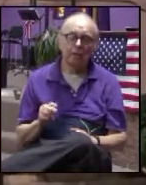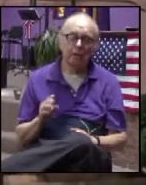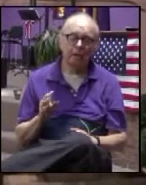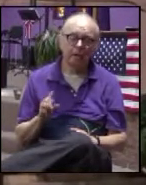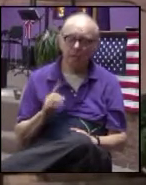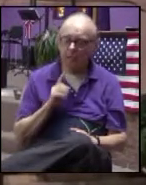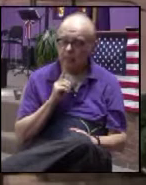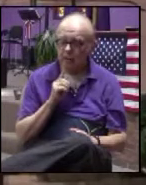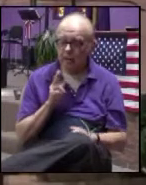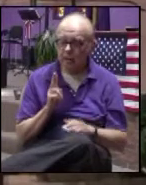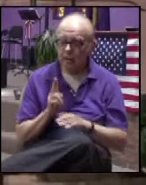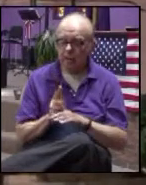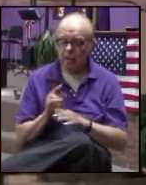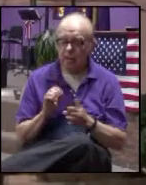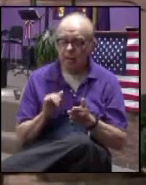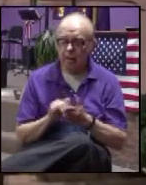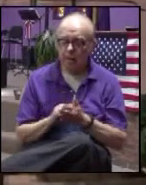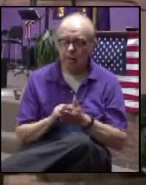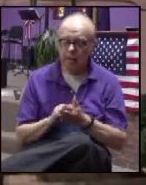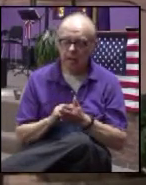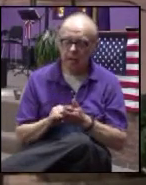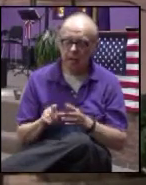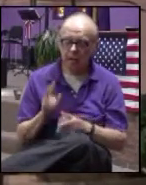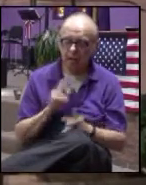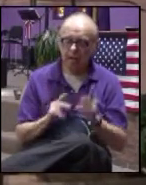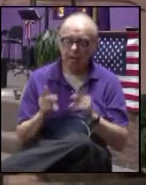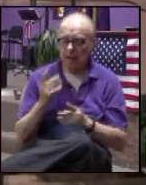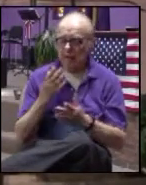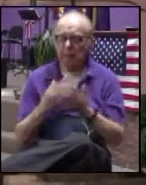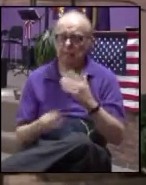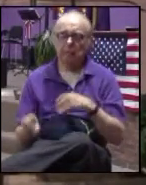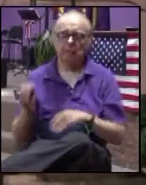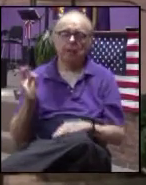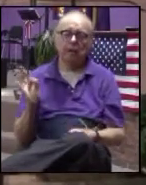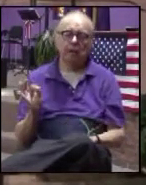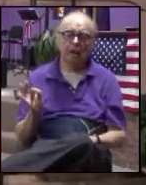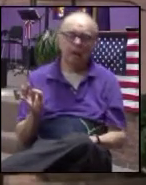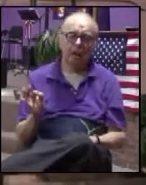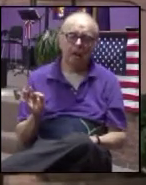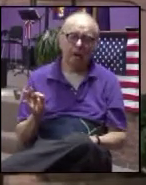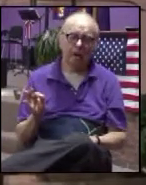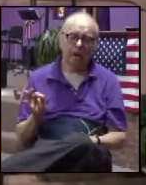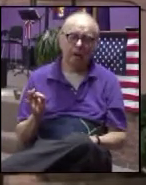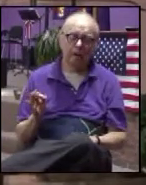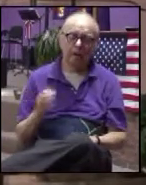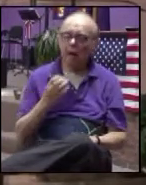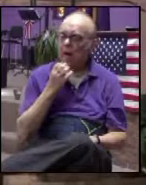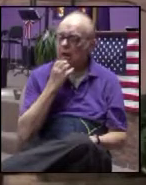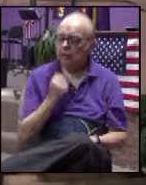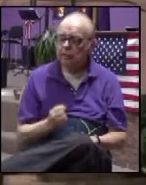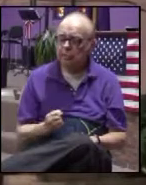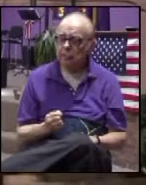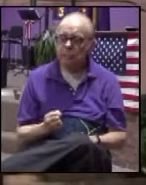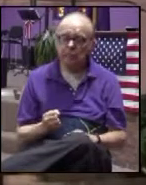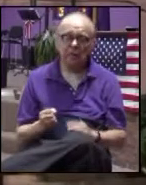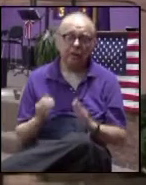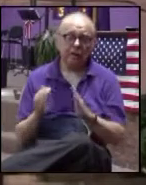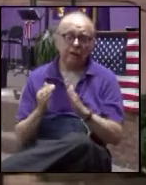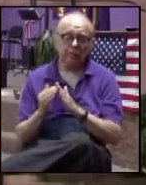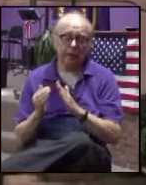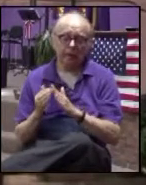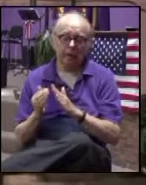And they used this as people outside of the Jewish community.